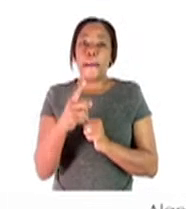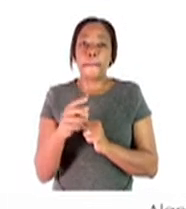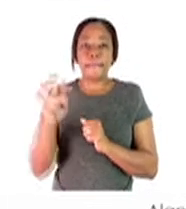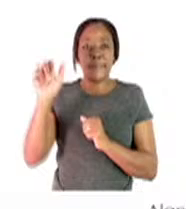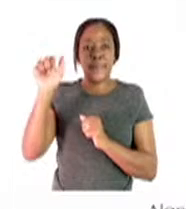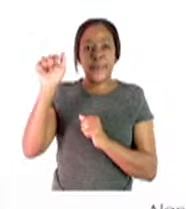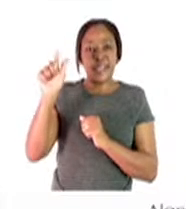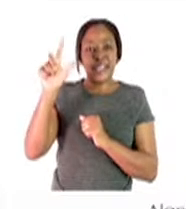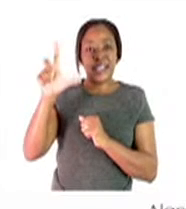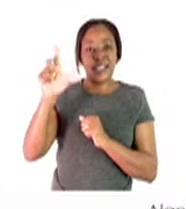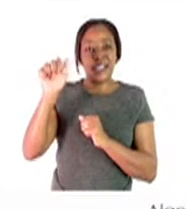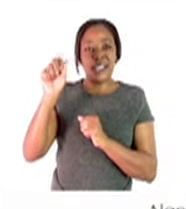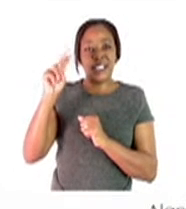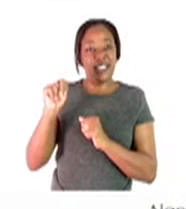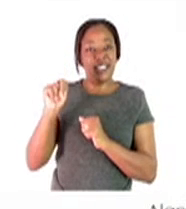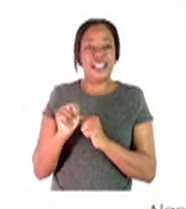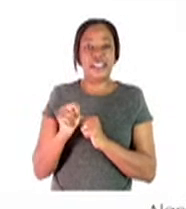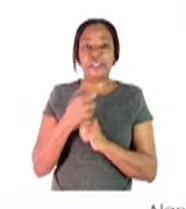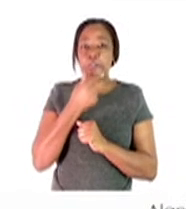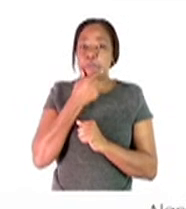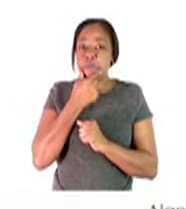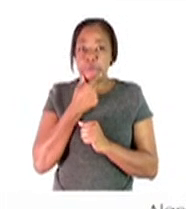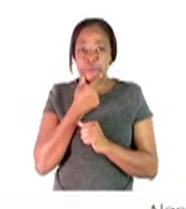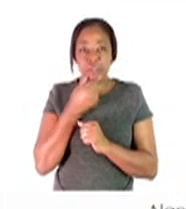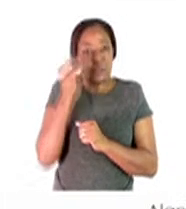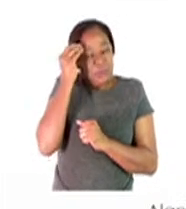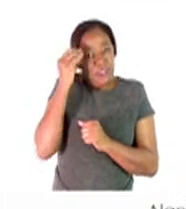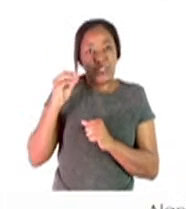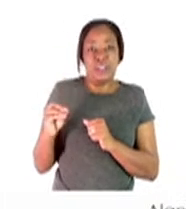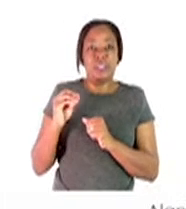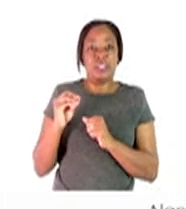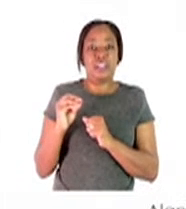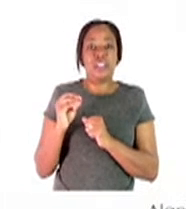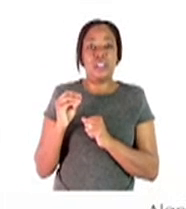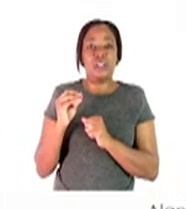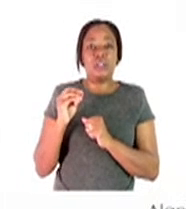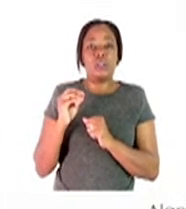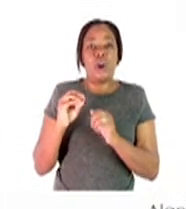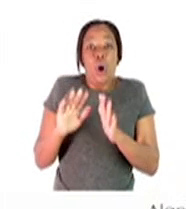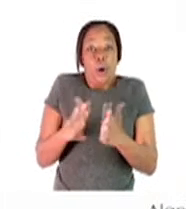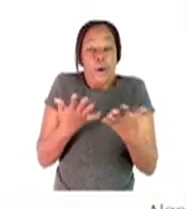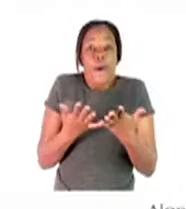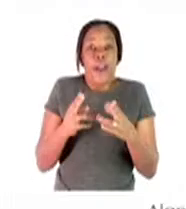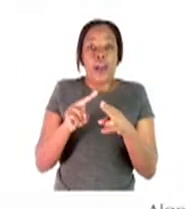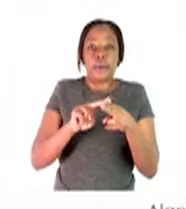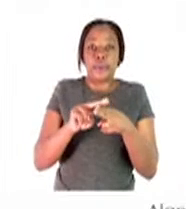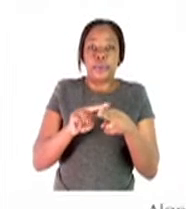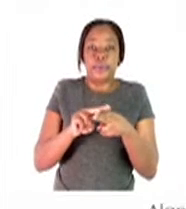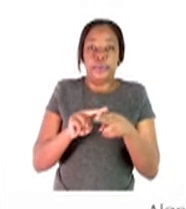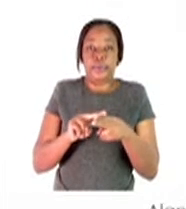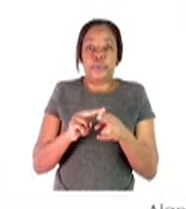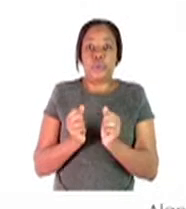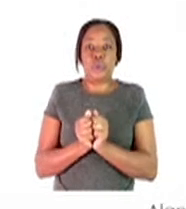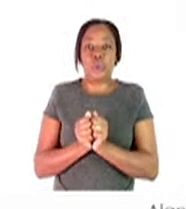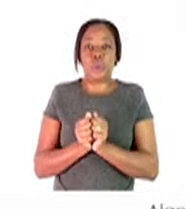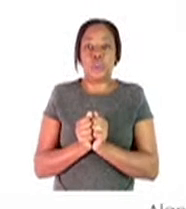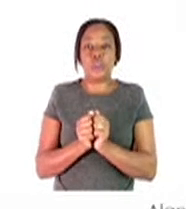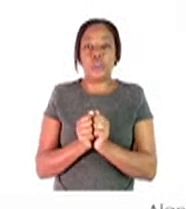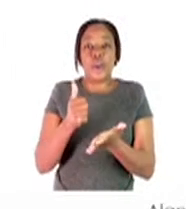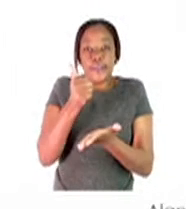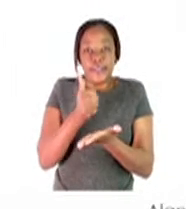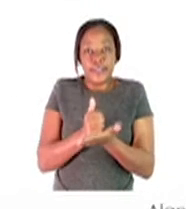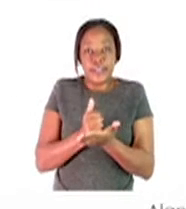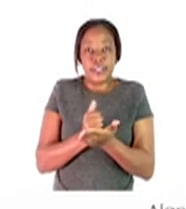use all the features on his new iPhone. He decided to sit down and read all